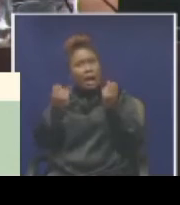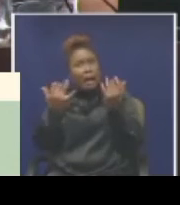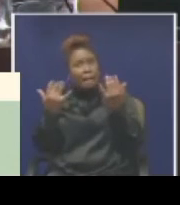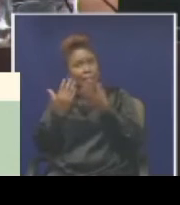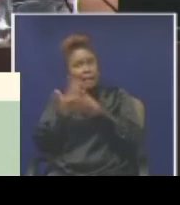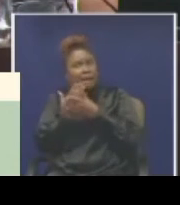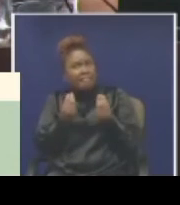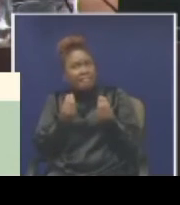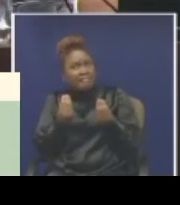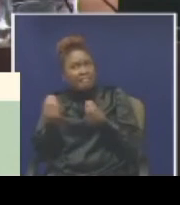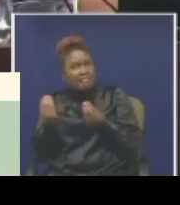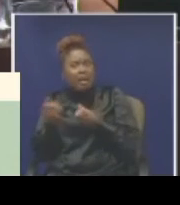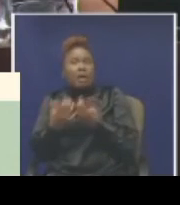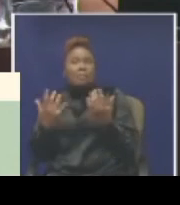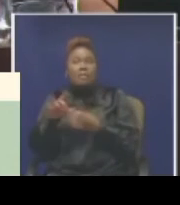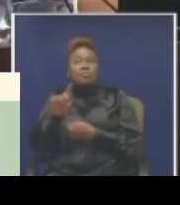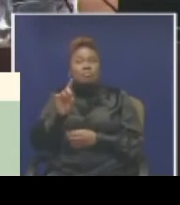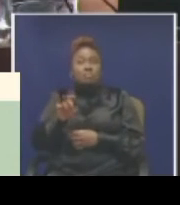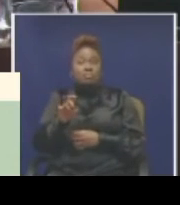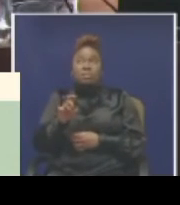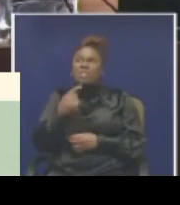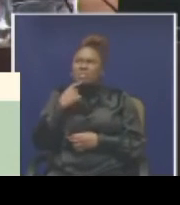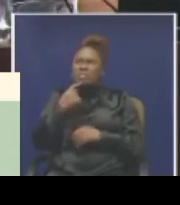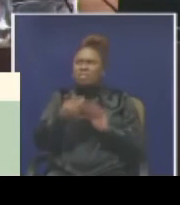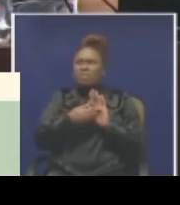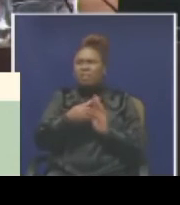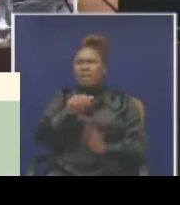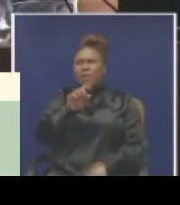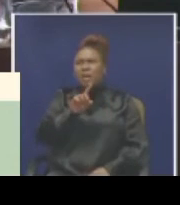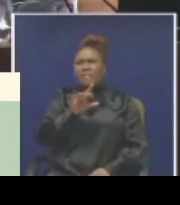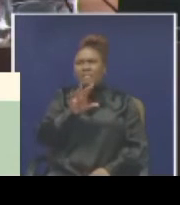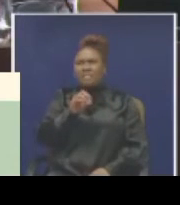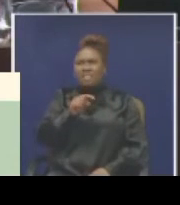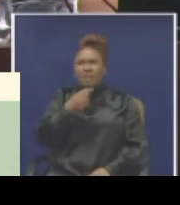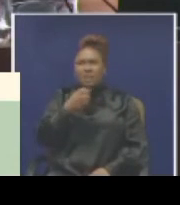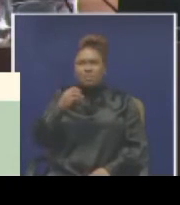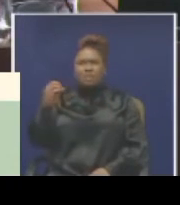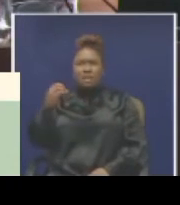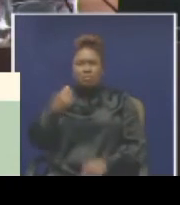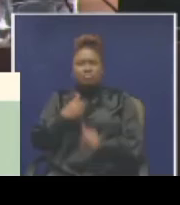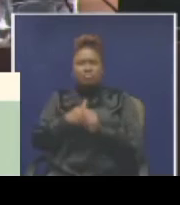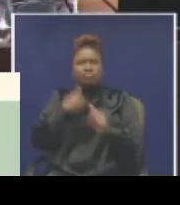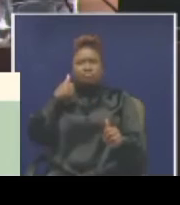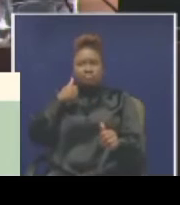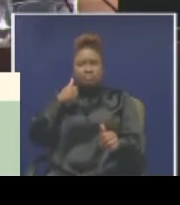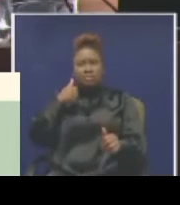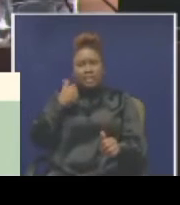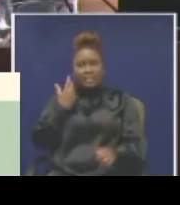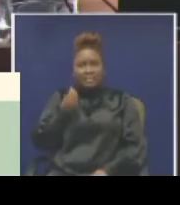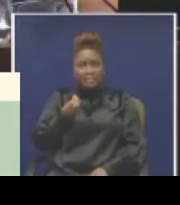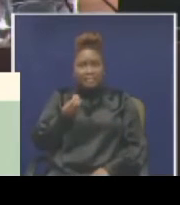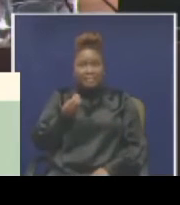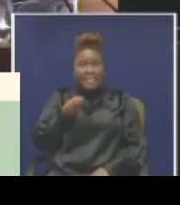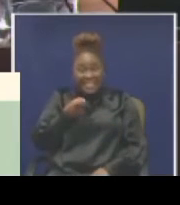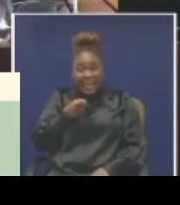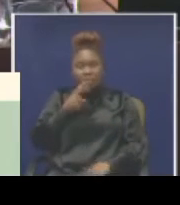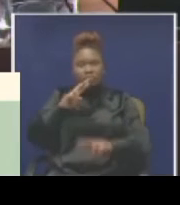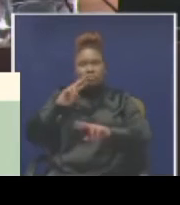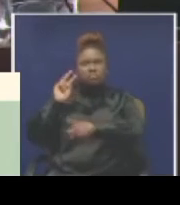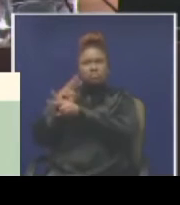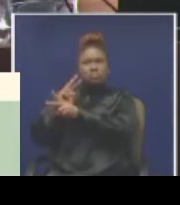have. There was a mention that is around 150,000 backlogs. That should be there. That should be